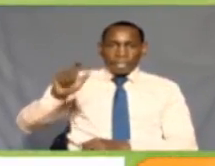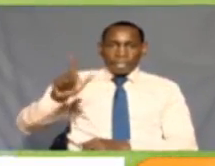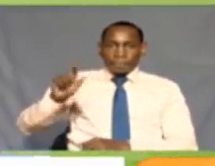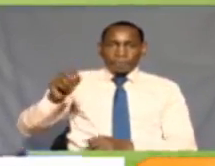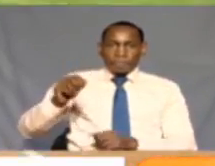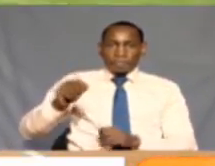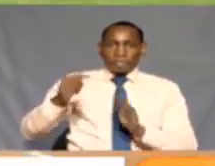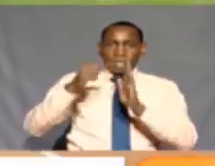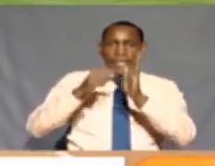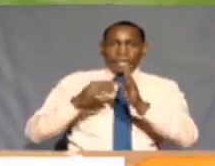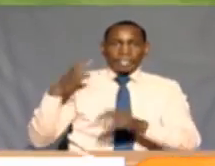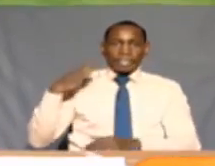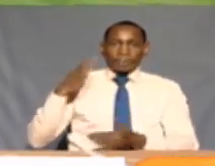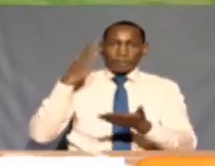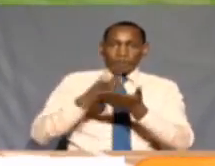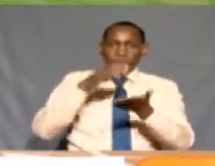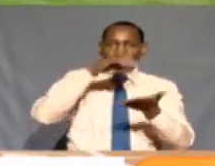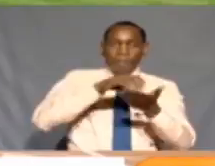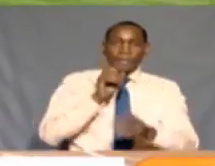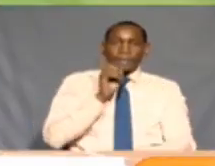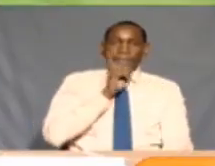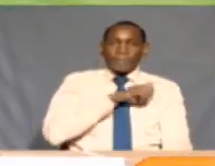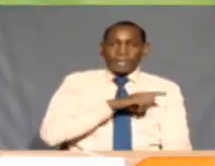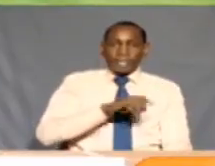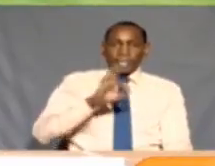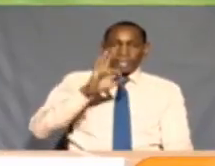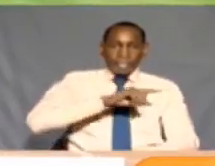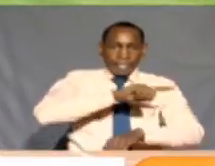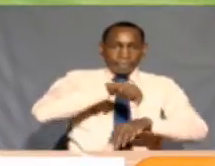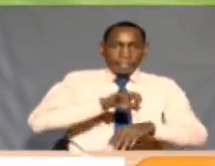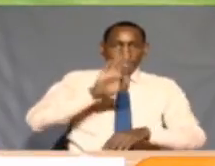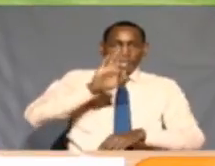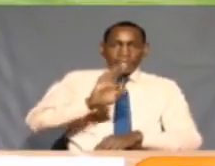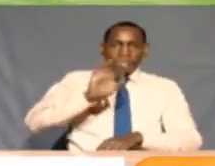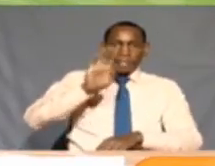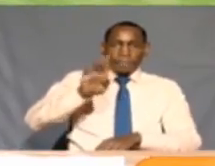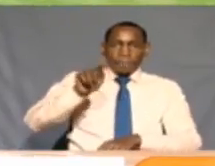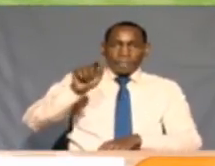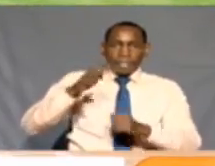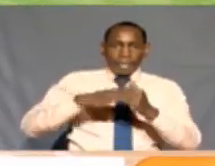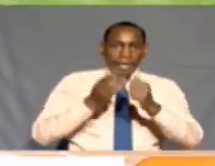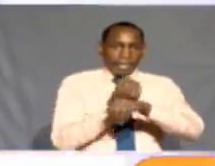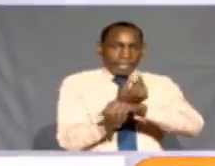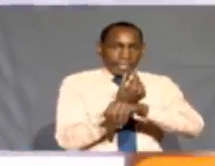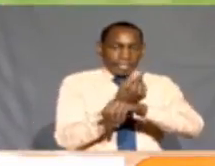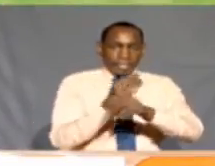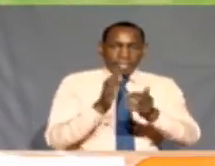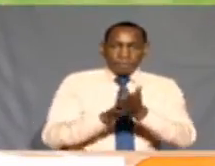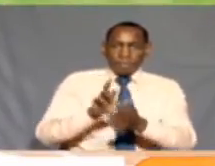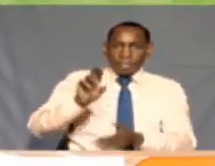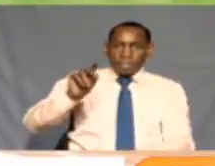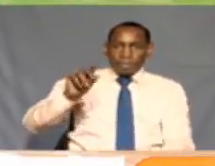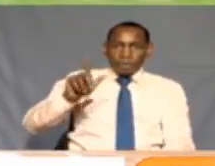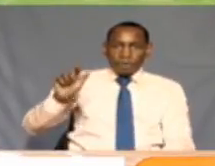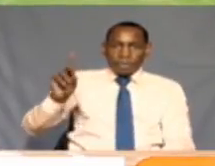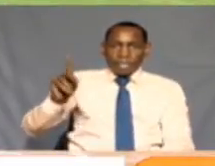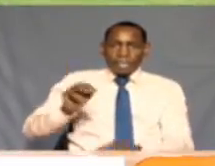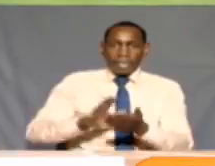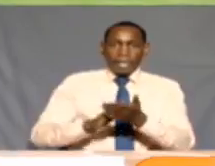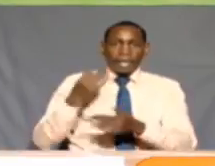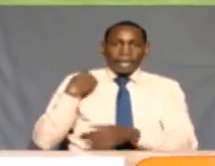Cheruiyot confirmed his slot, finishing in 3 minutes 34.91 seconds. Ronald Kwemoe came in second,